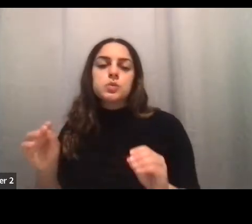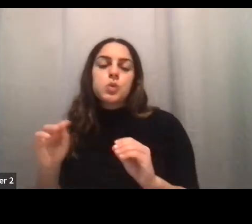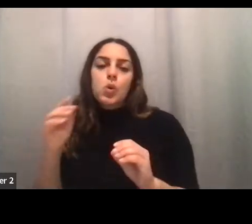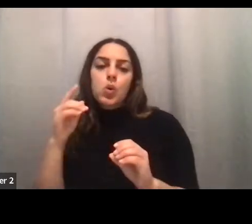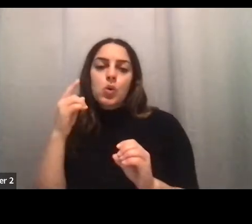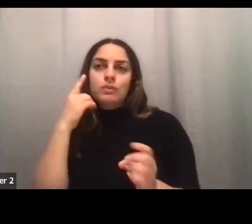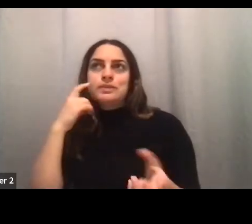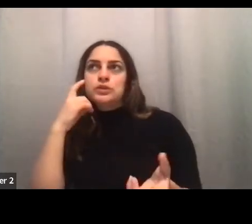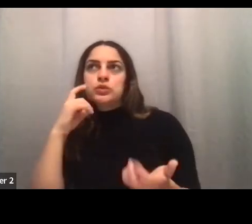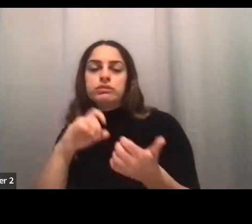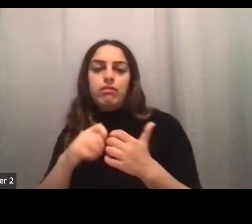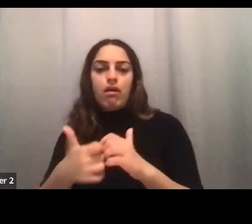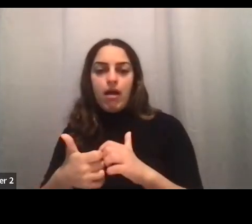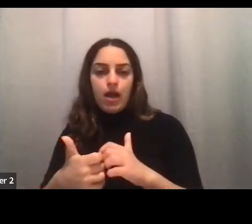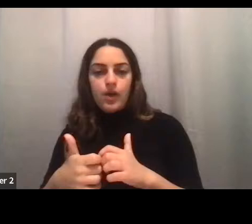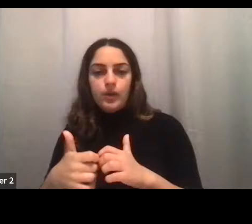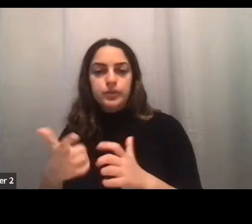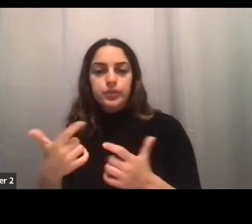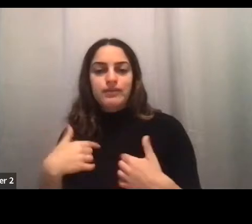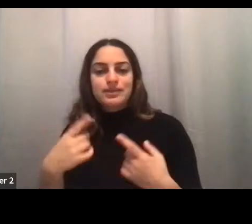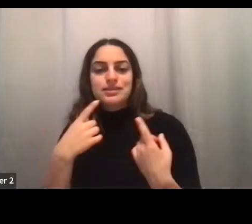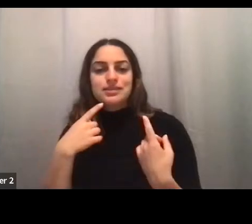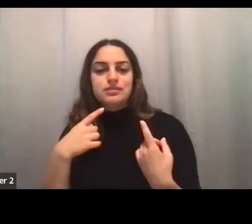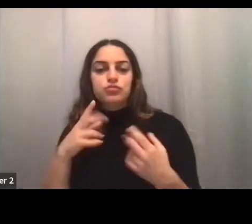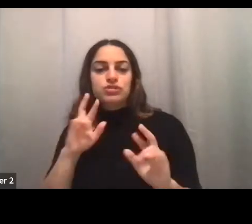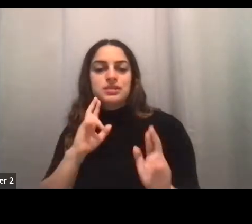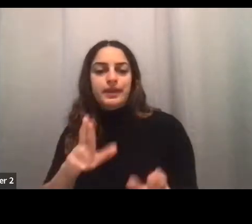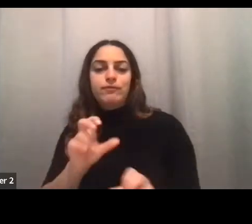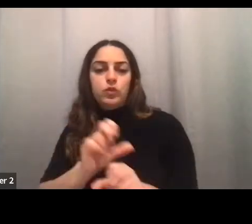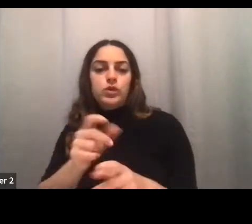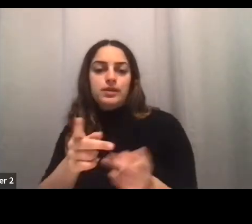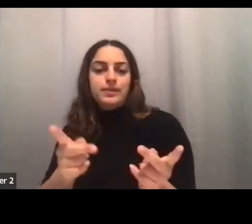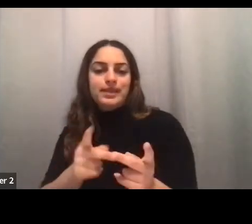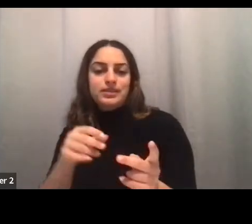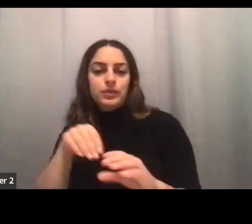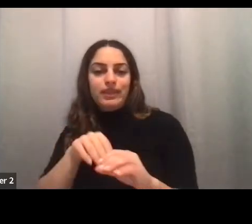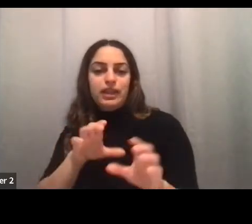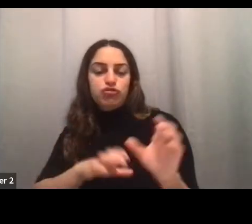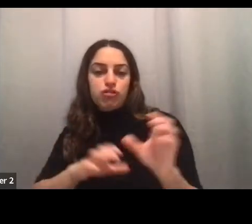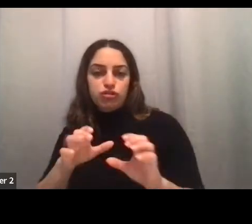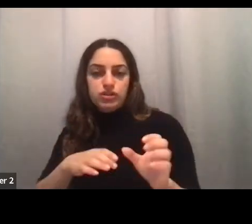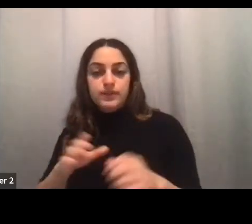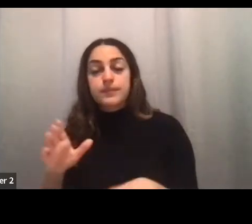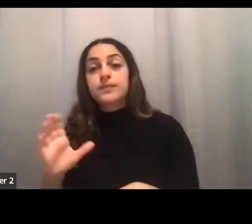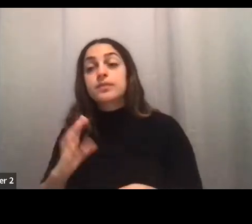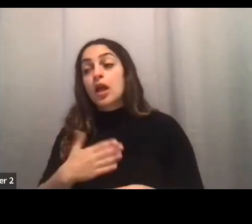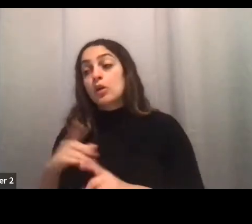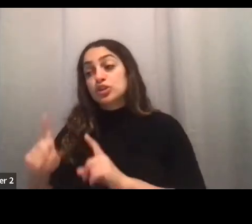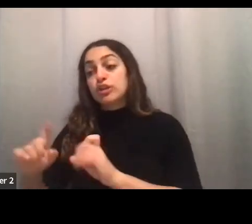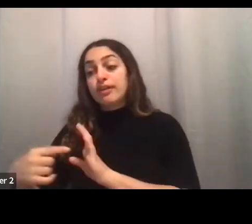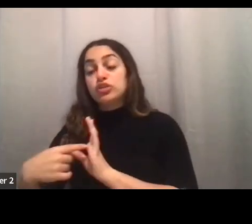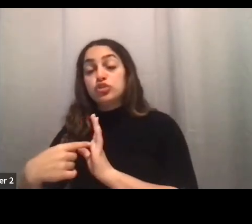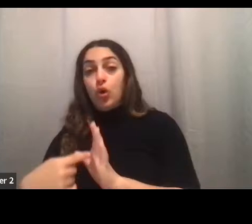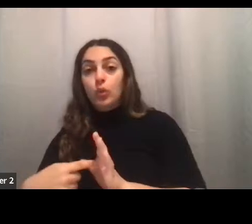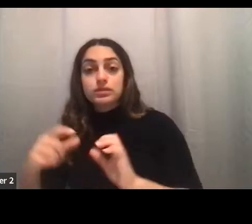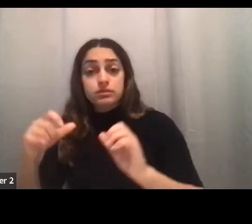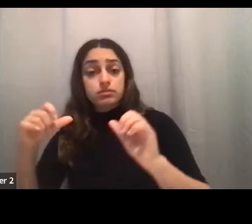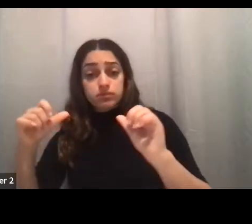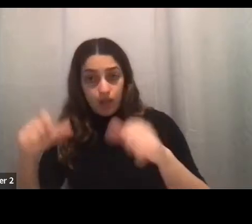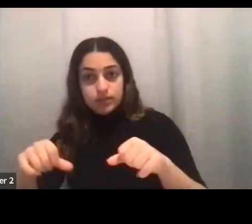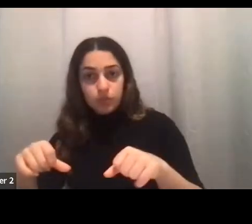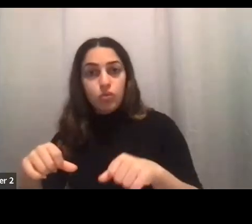construction trades our survey shows that it is perfectly possible to do